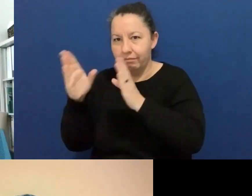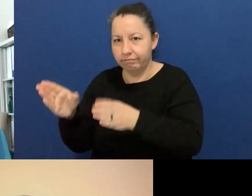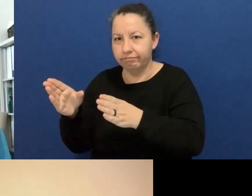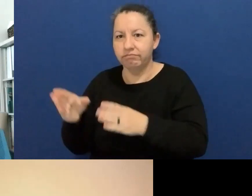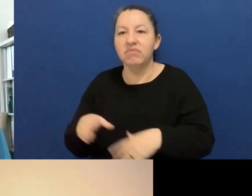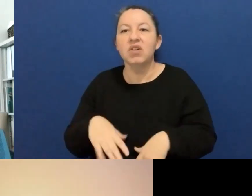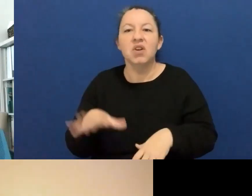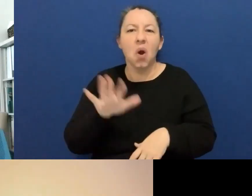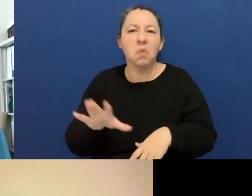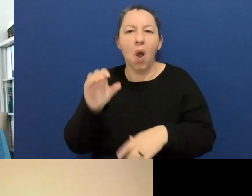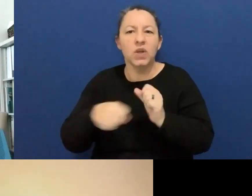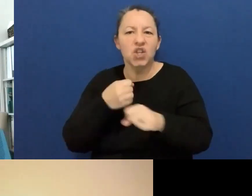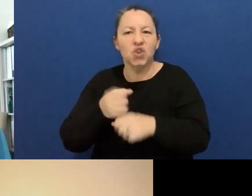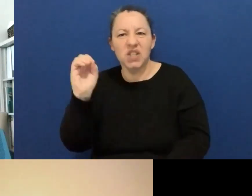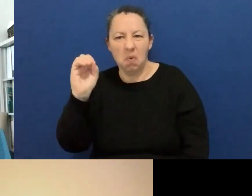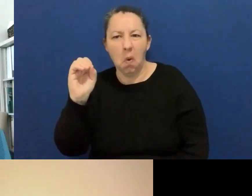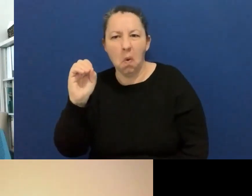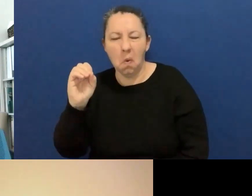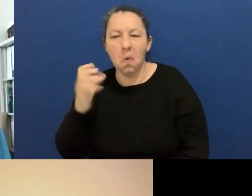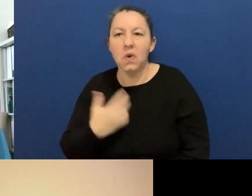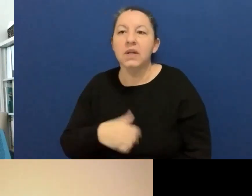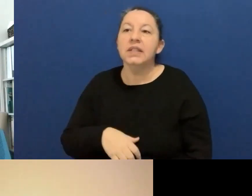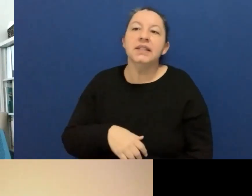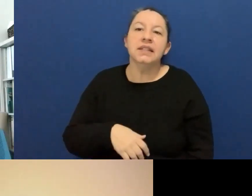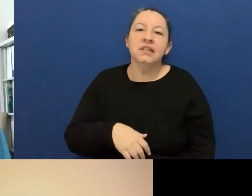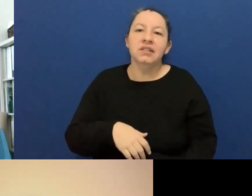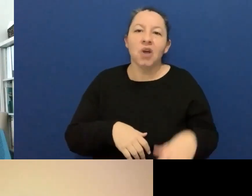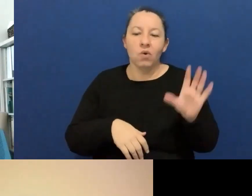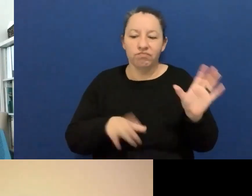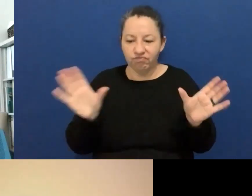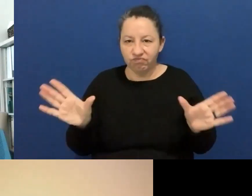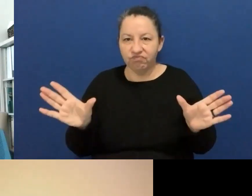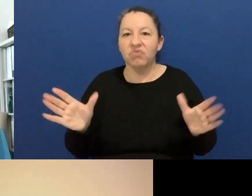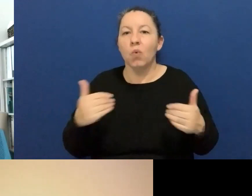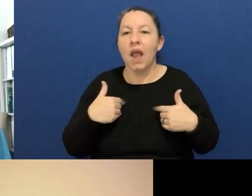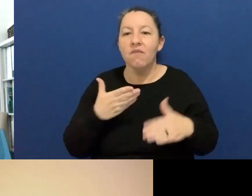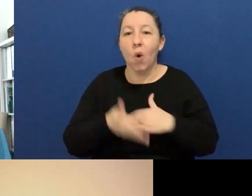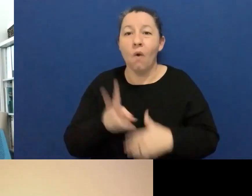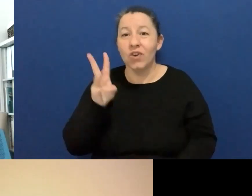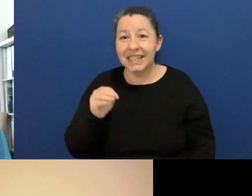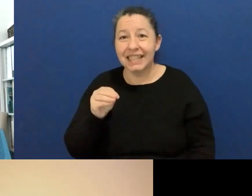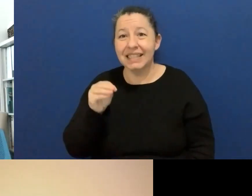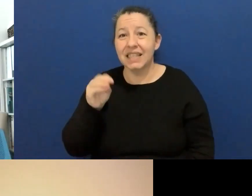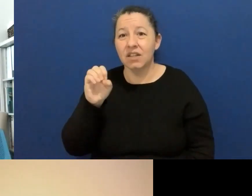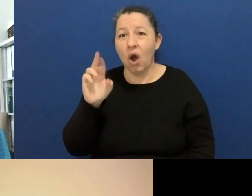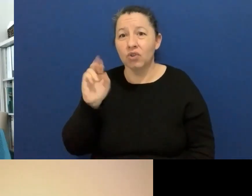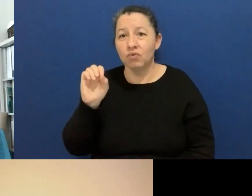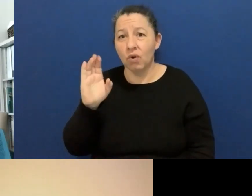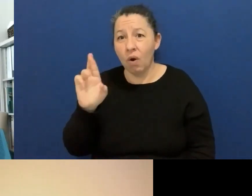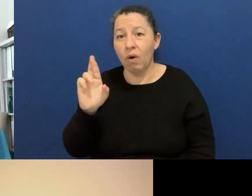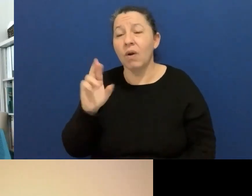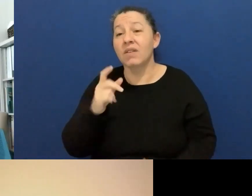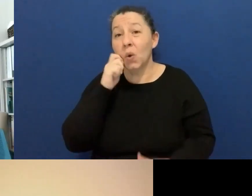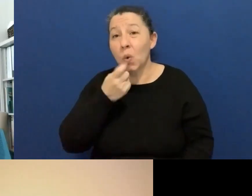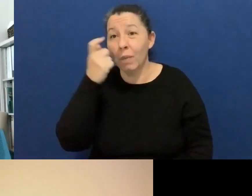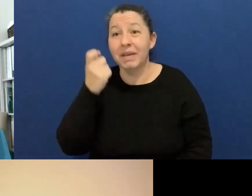around the year zero type of thing. We found, you know, over some 60 ostraca. Ostraca are very cool because they are broken